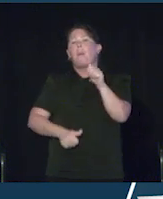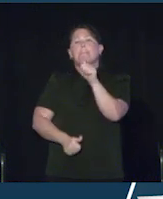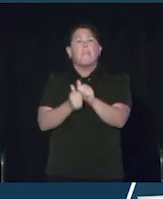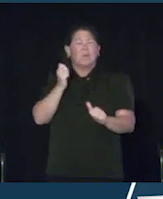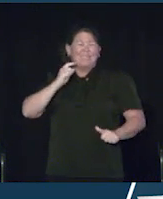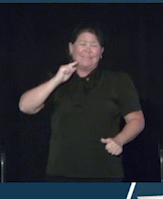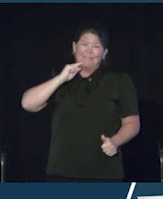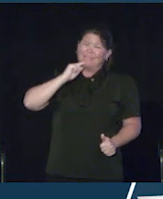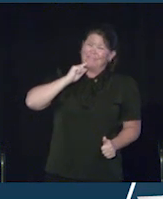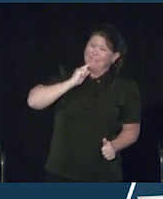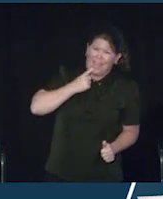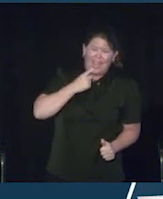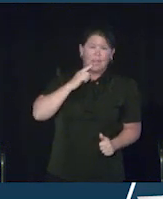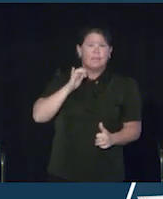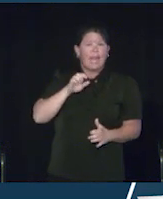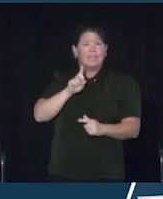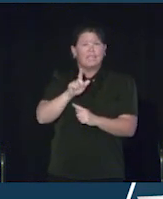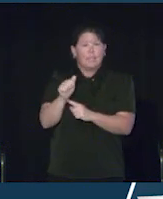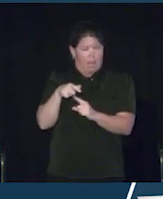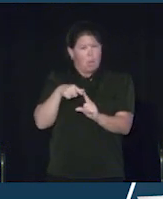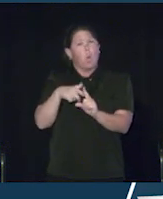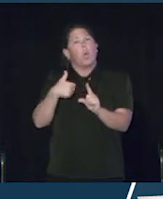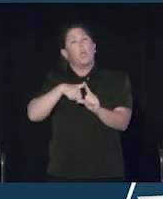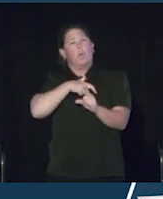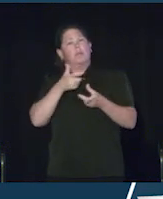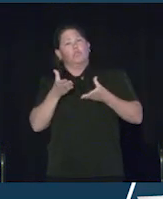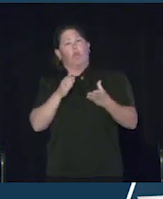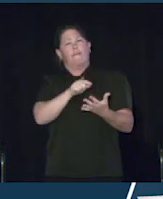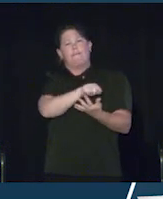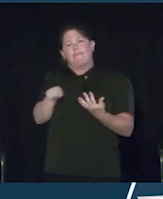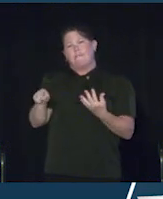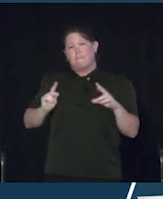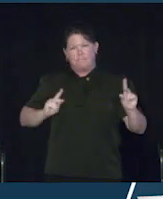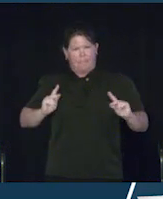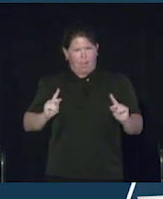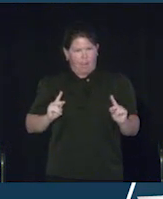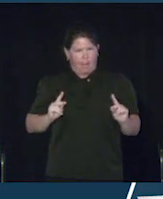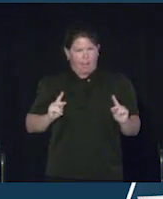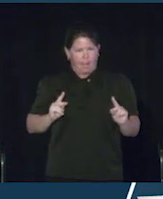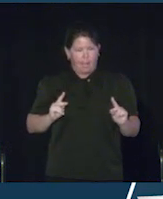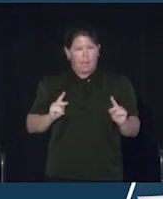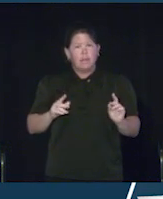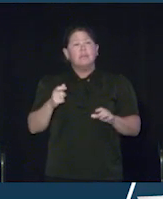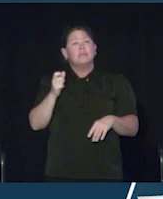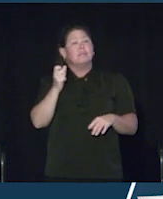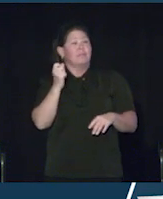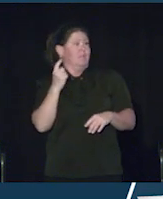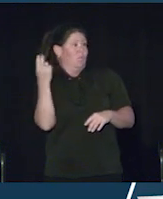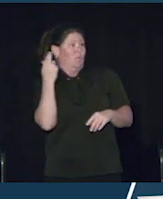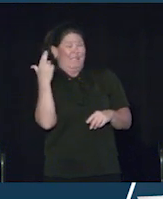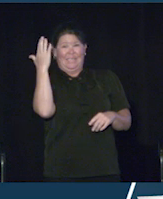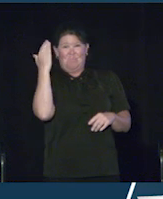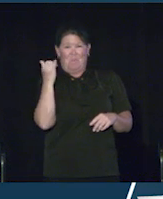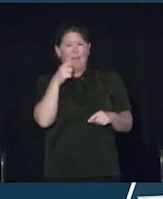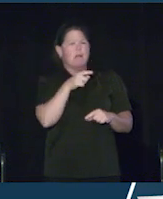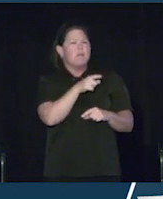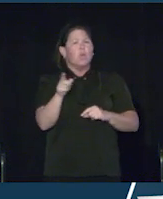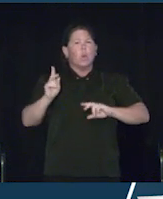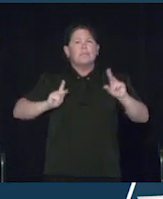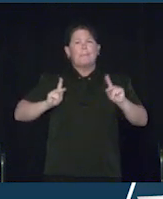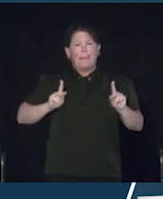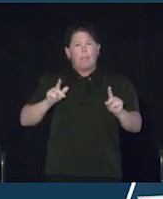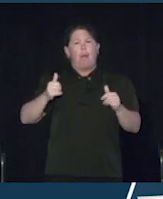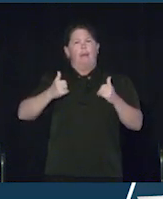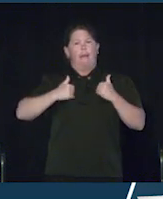of the disabilities. And the reason is we serve individuals that without our APD